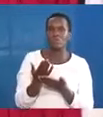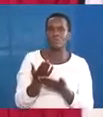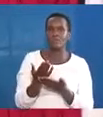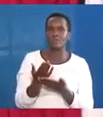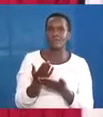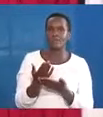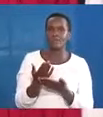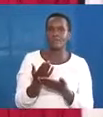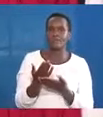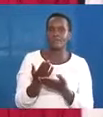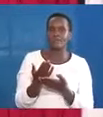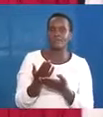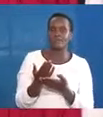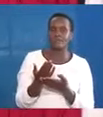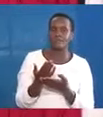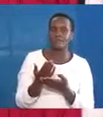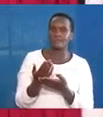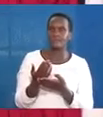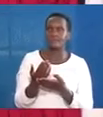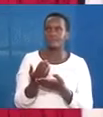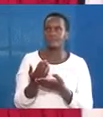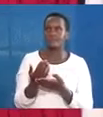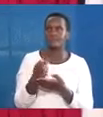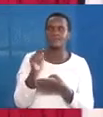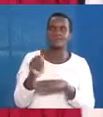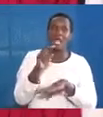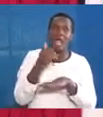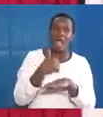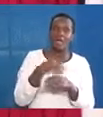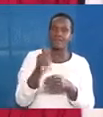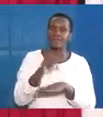and nations that died